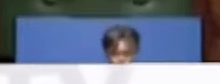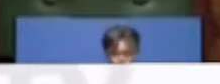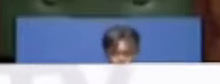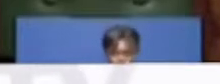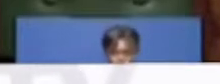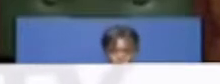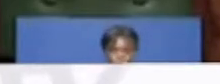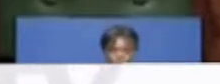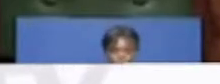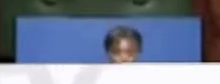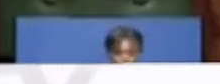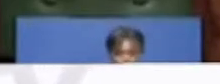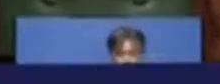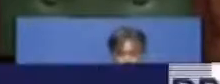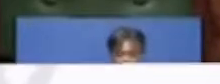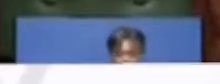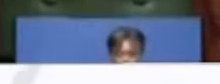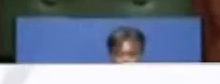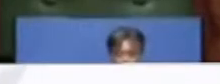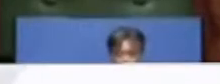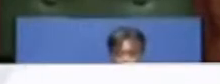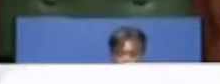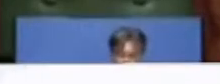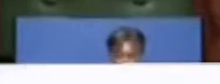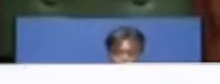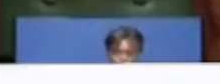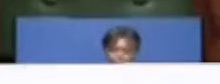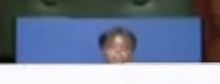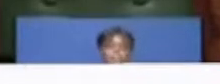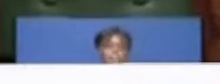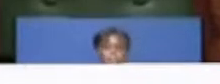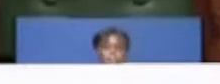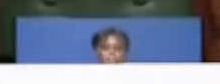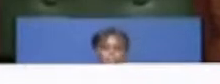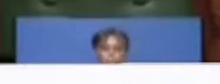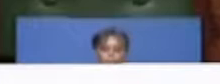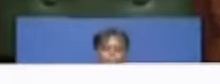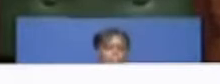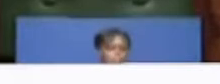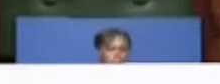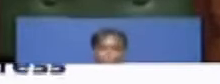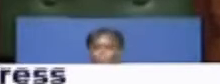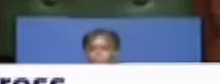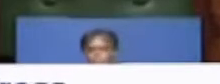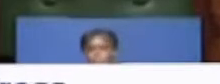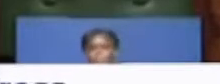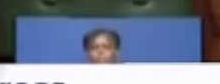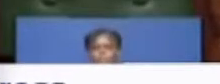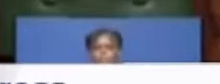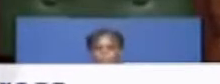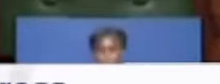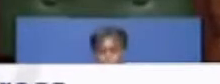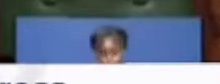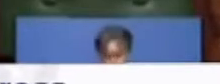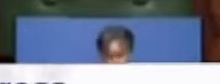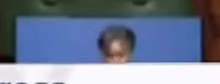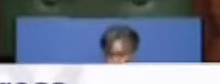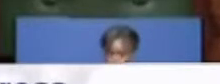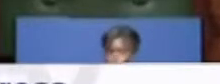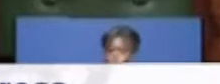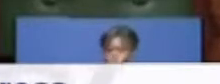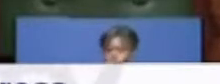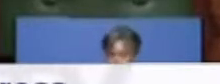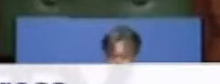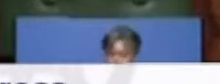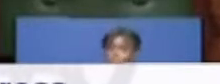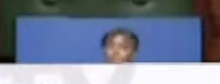only 4,900 schools had been titled since independence. Today, over 12,000